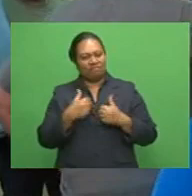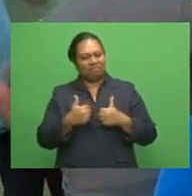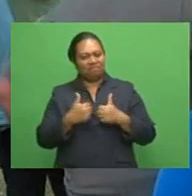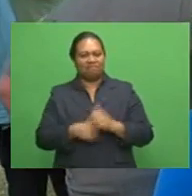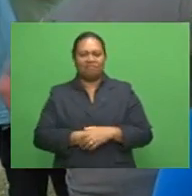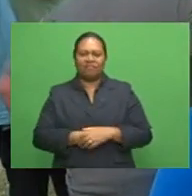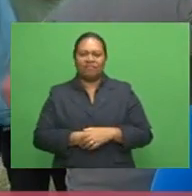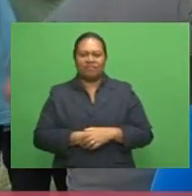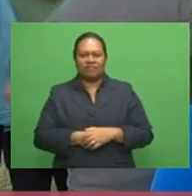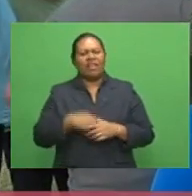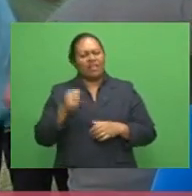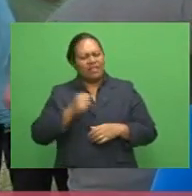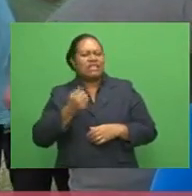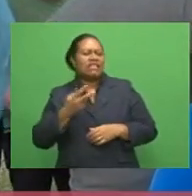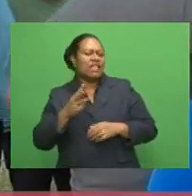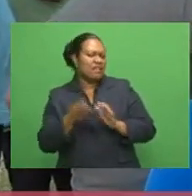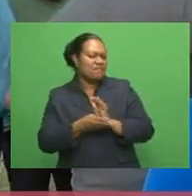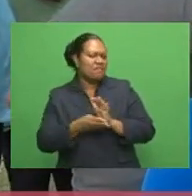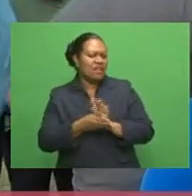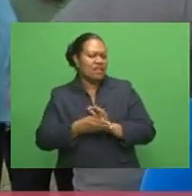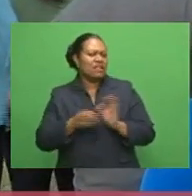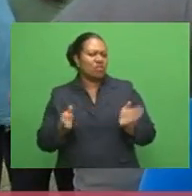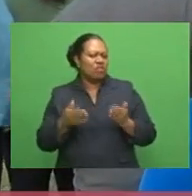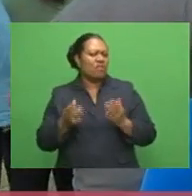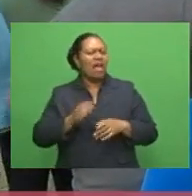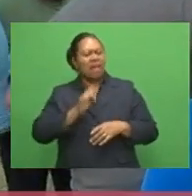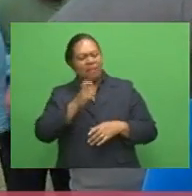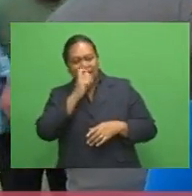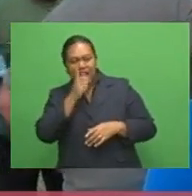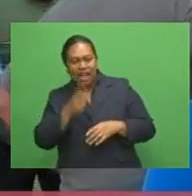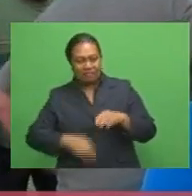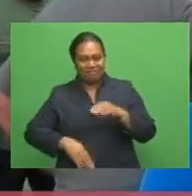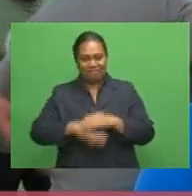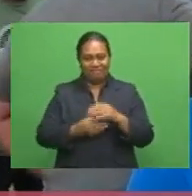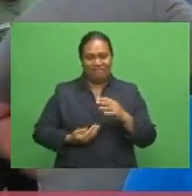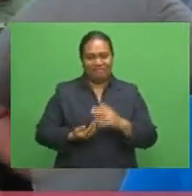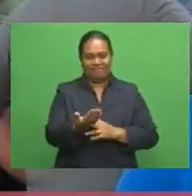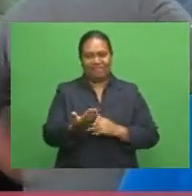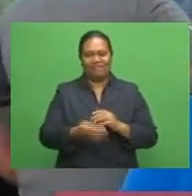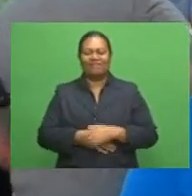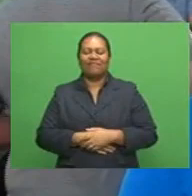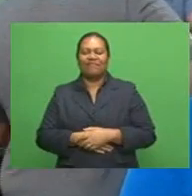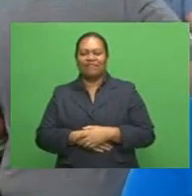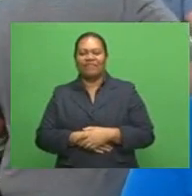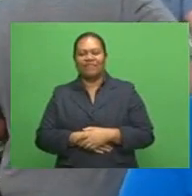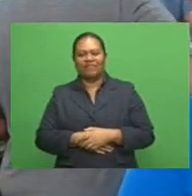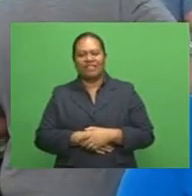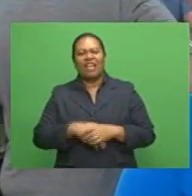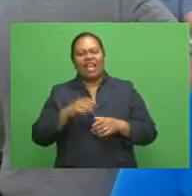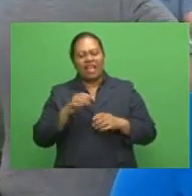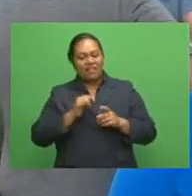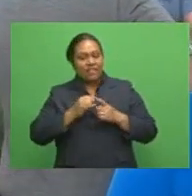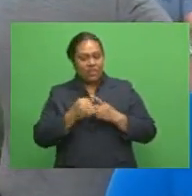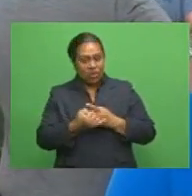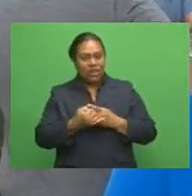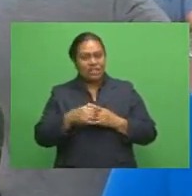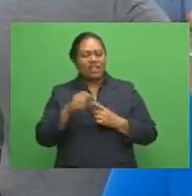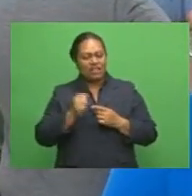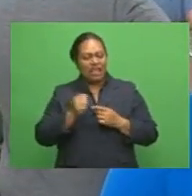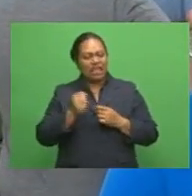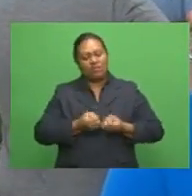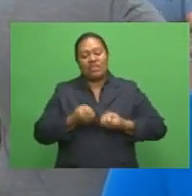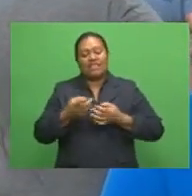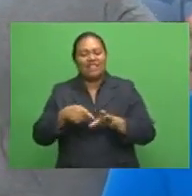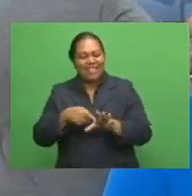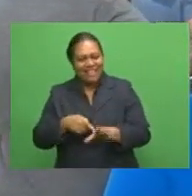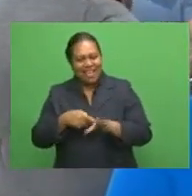think we played 90 minutes, but unfortunately we could not score. And there was some situation where we had to give some young players